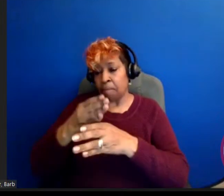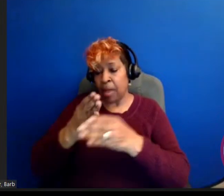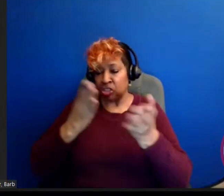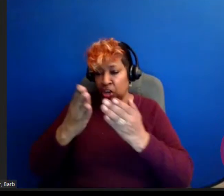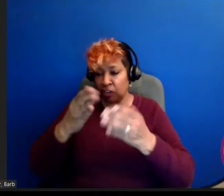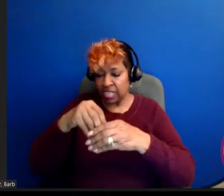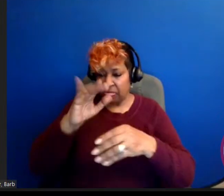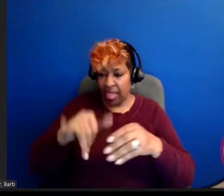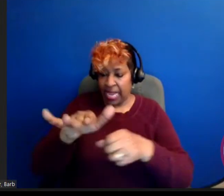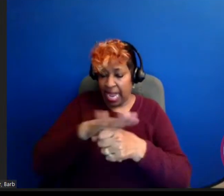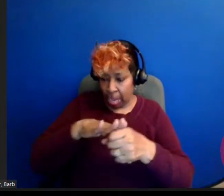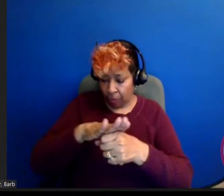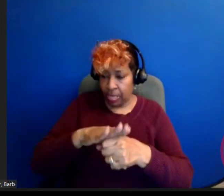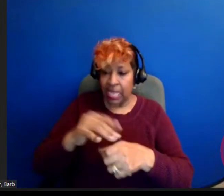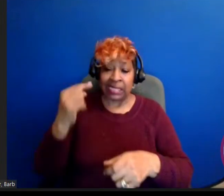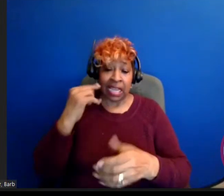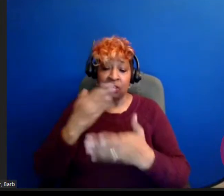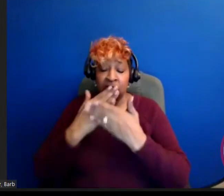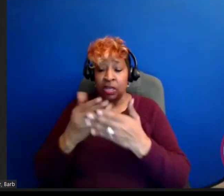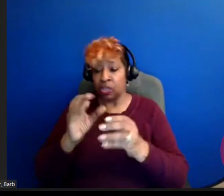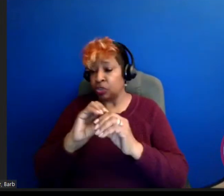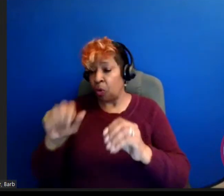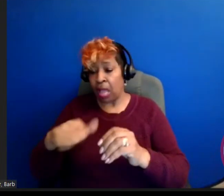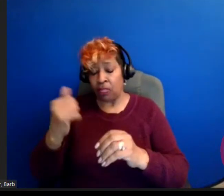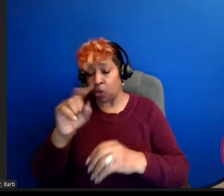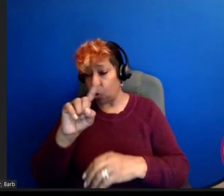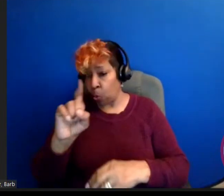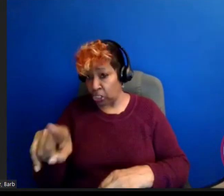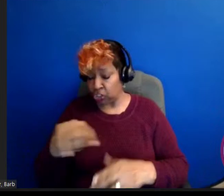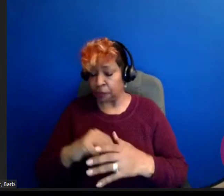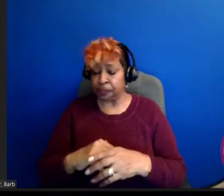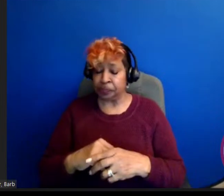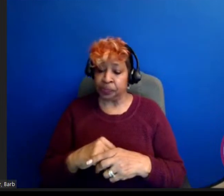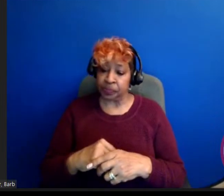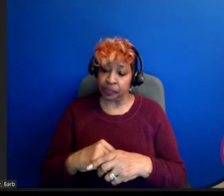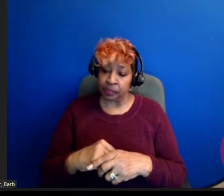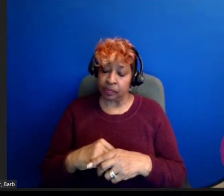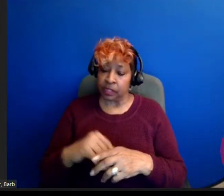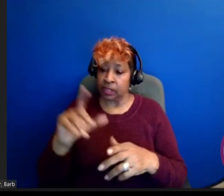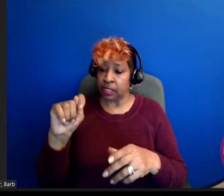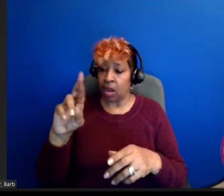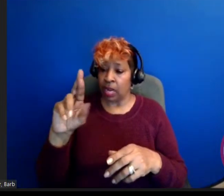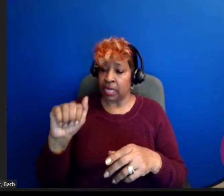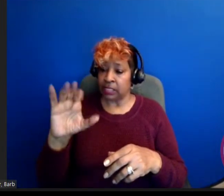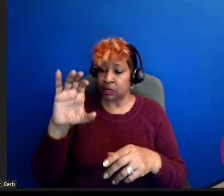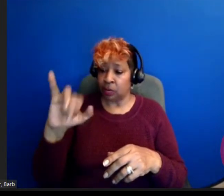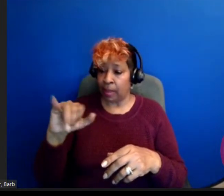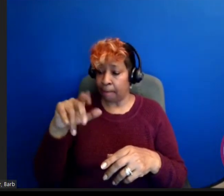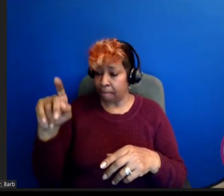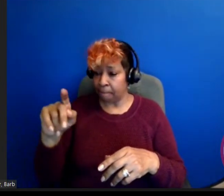down there. Sounds good. Thank you. I have no further questions. Tracy Powell? Yeah,